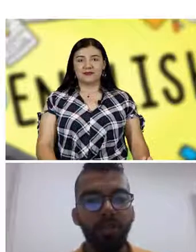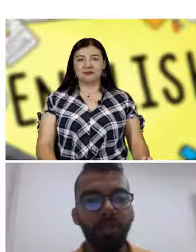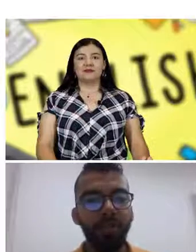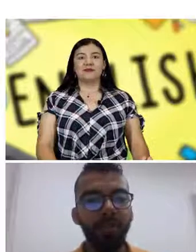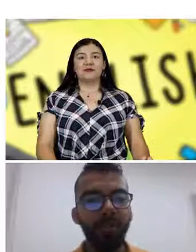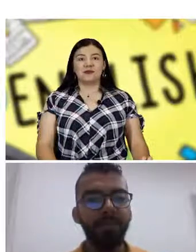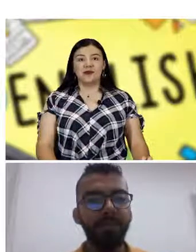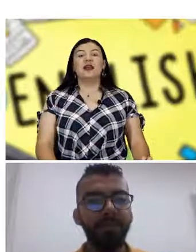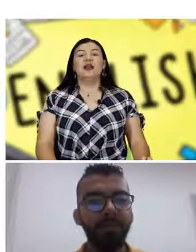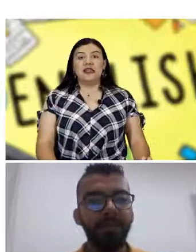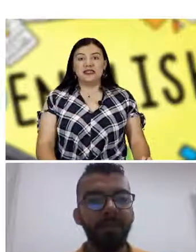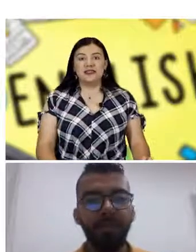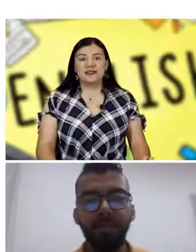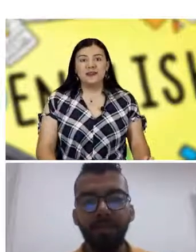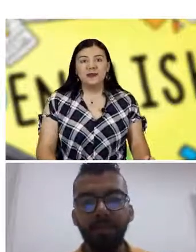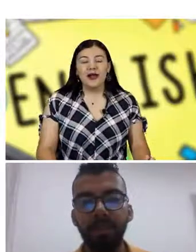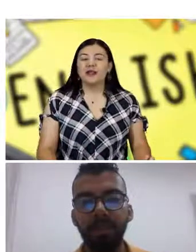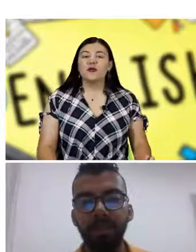Stomach.